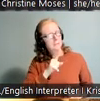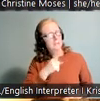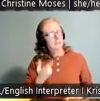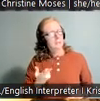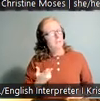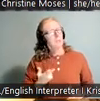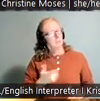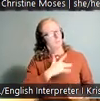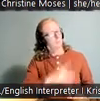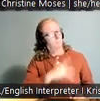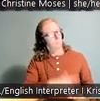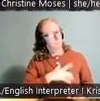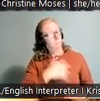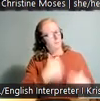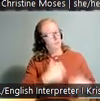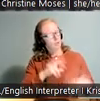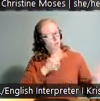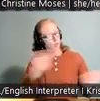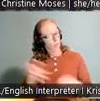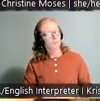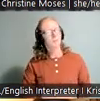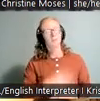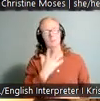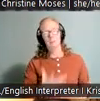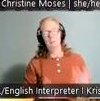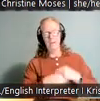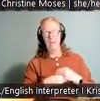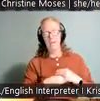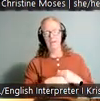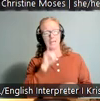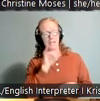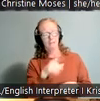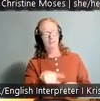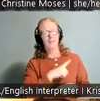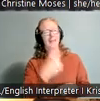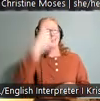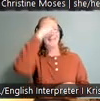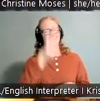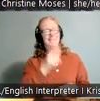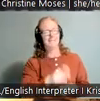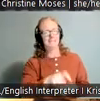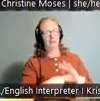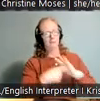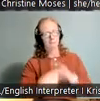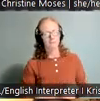you know, contentious issue. The only thing I would add is maybe like, if they deem necessary, you know, so